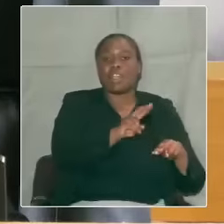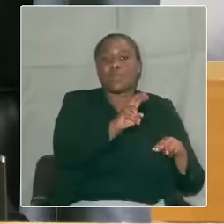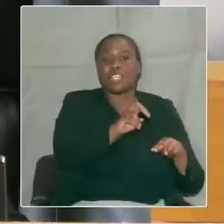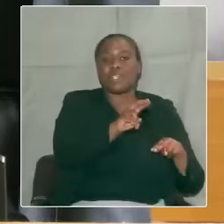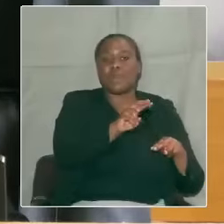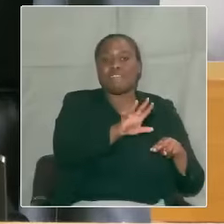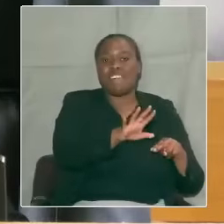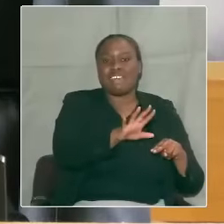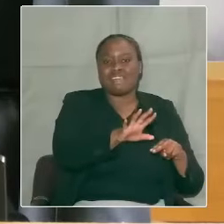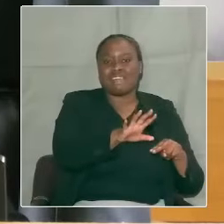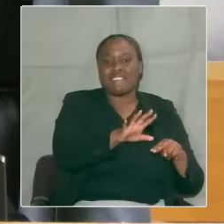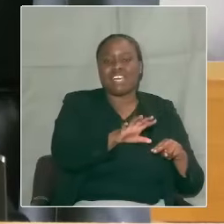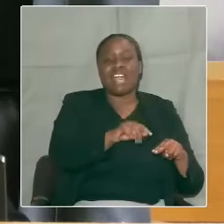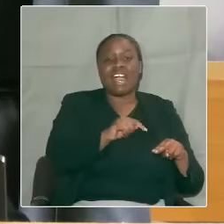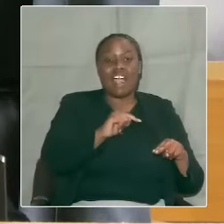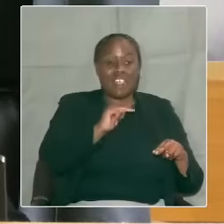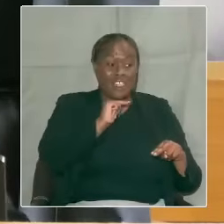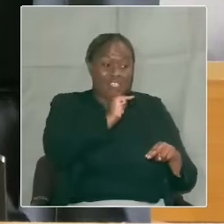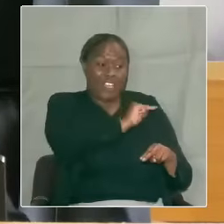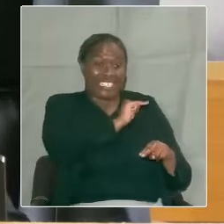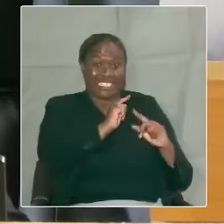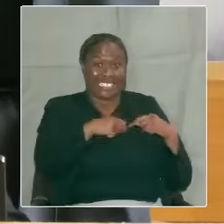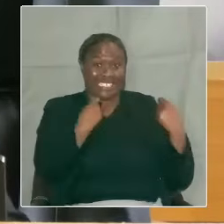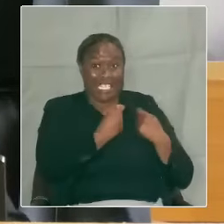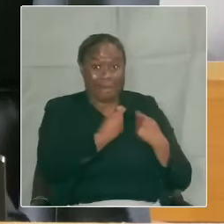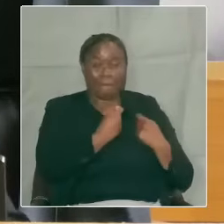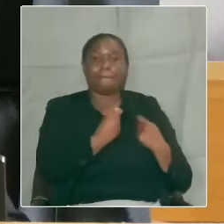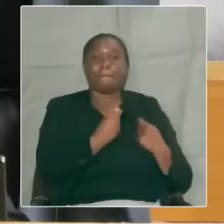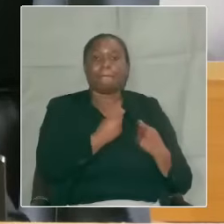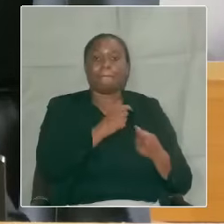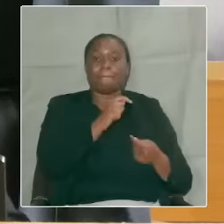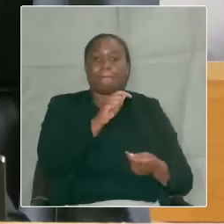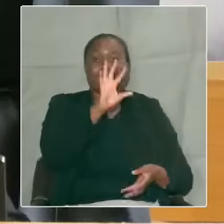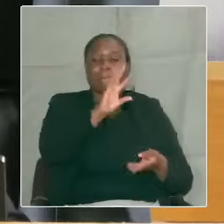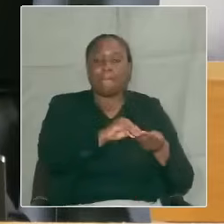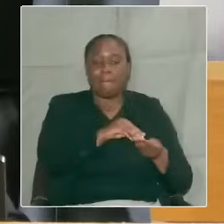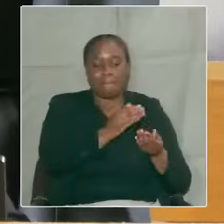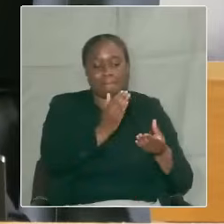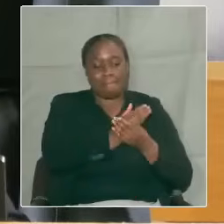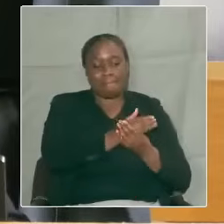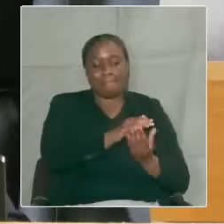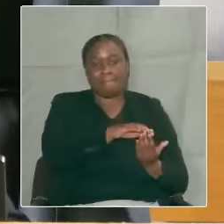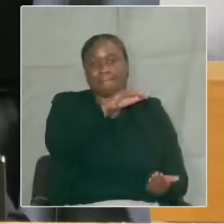later, the PKTT has 612 dockets.